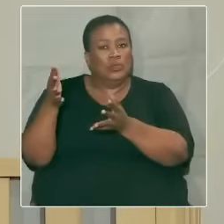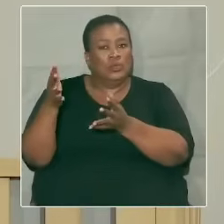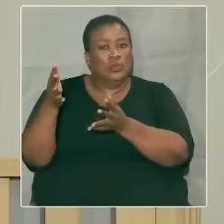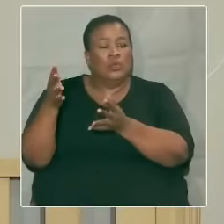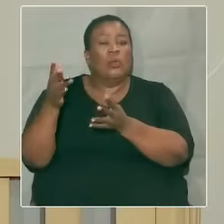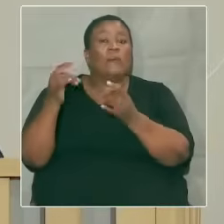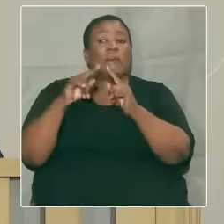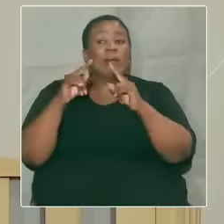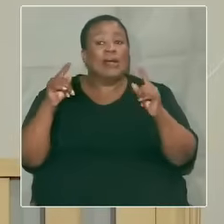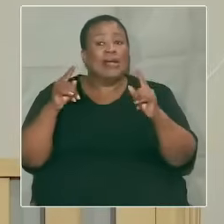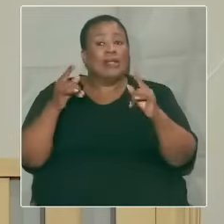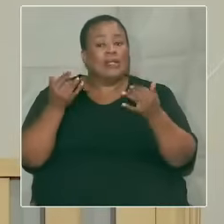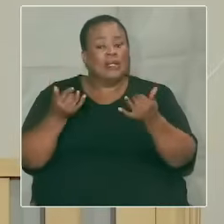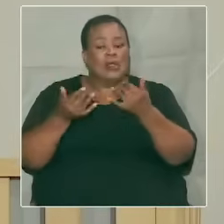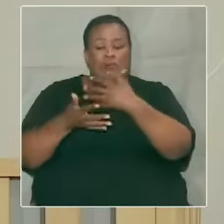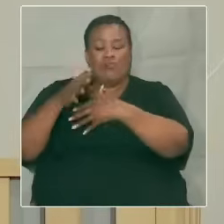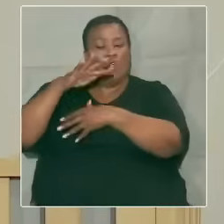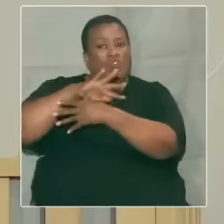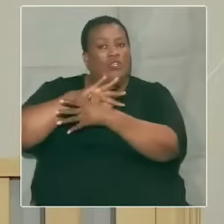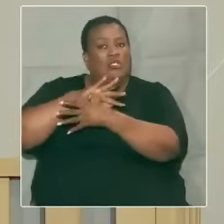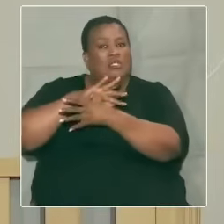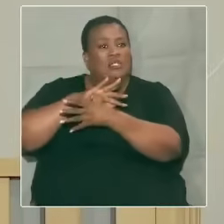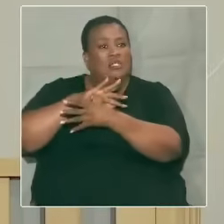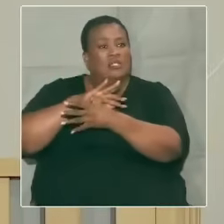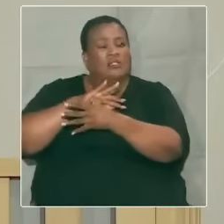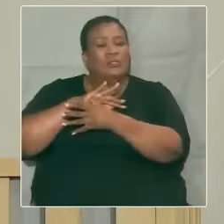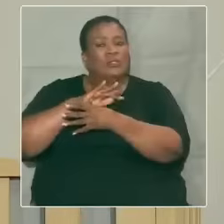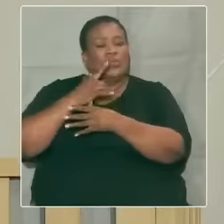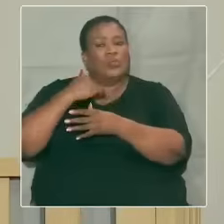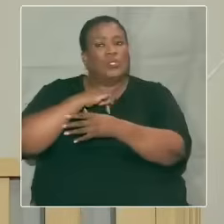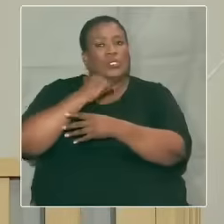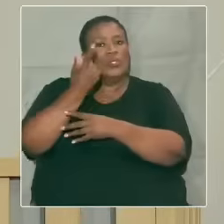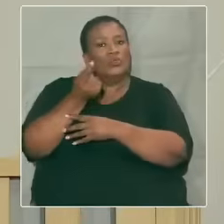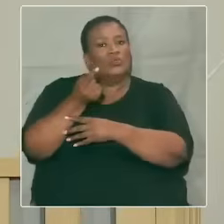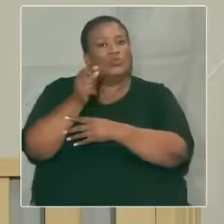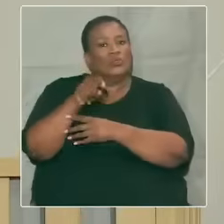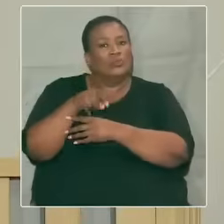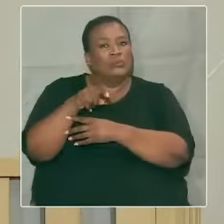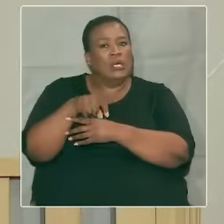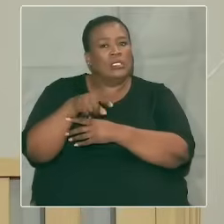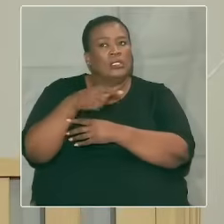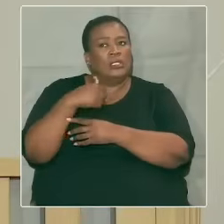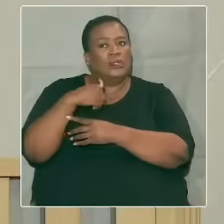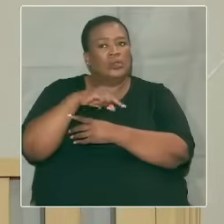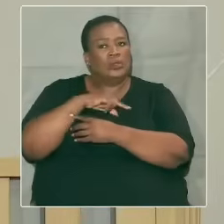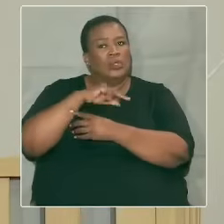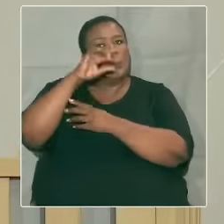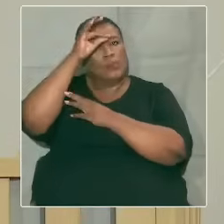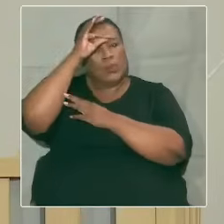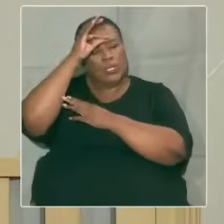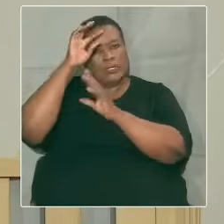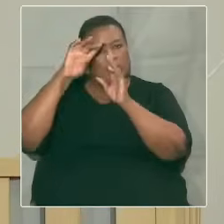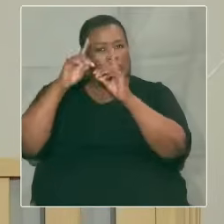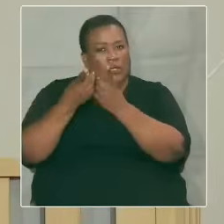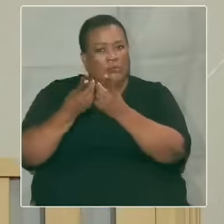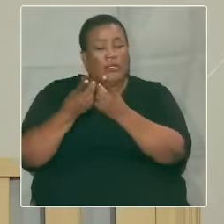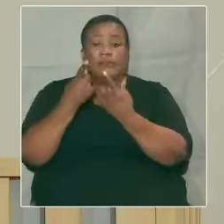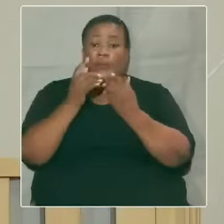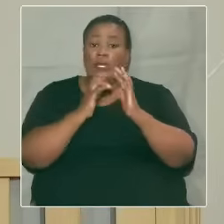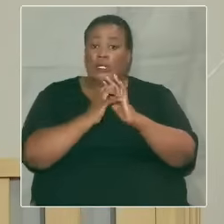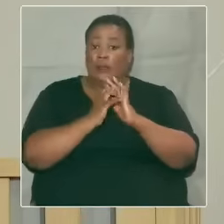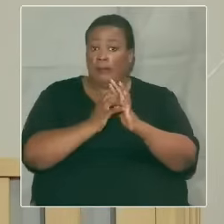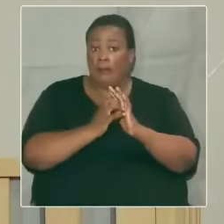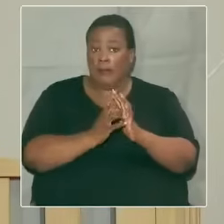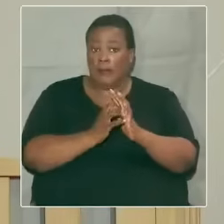the priorities that we need to do as the police. For example, there